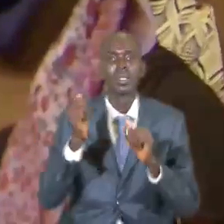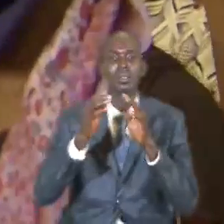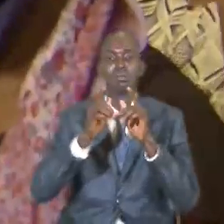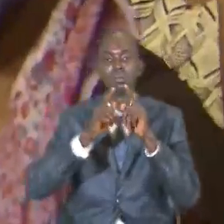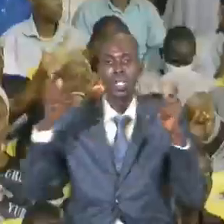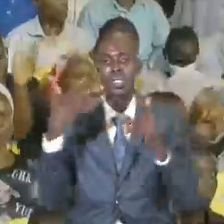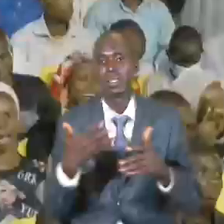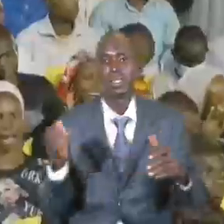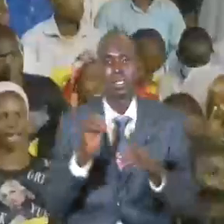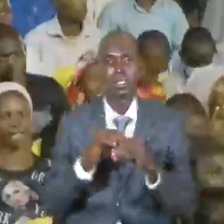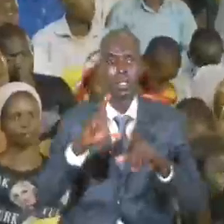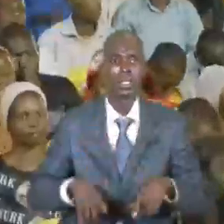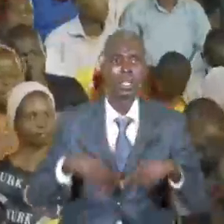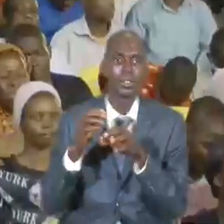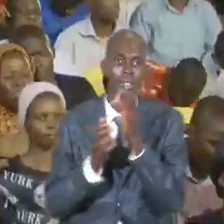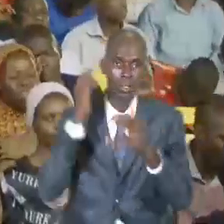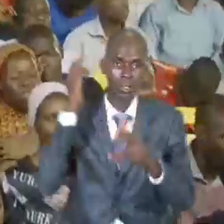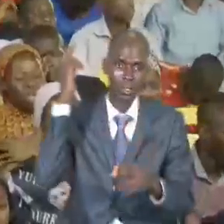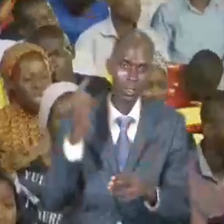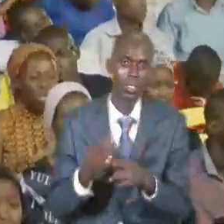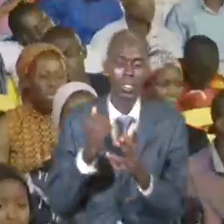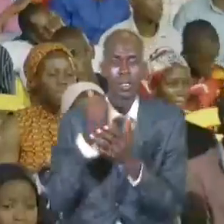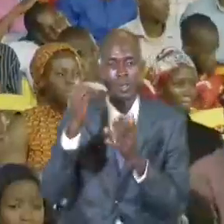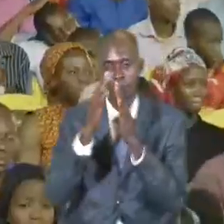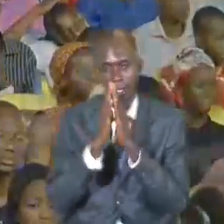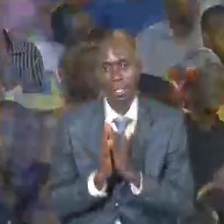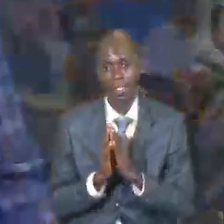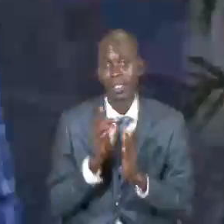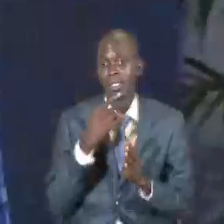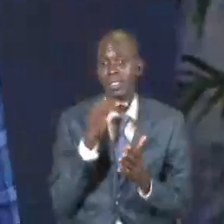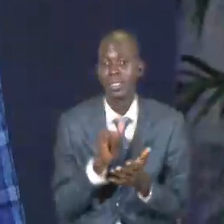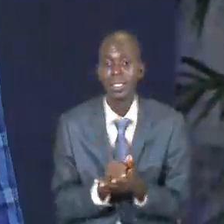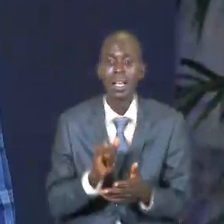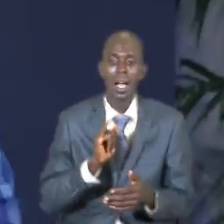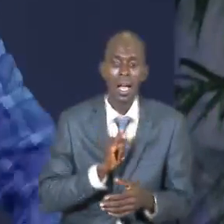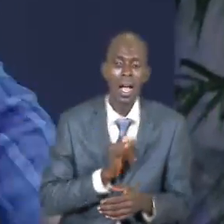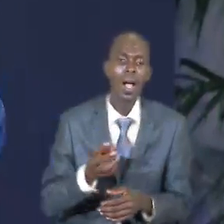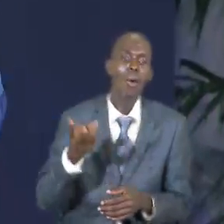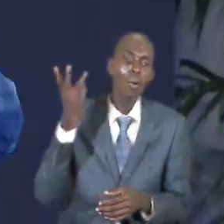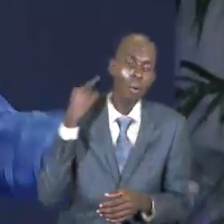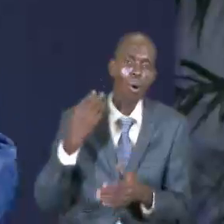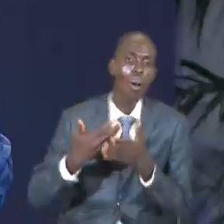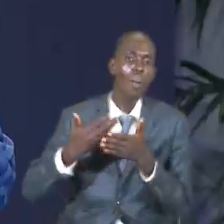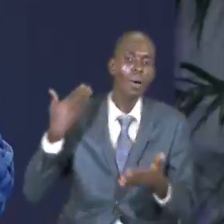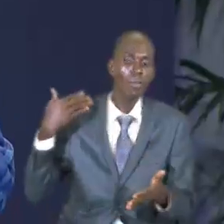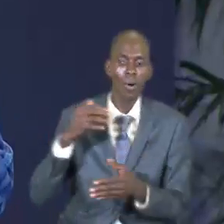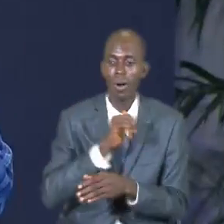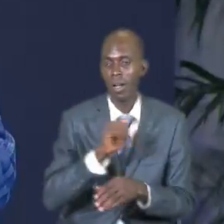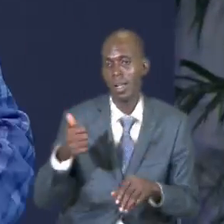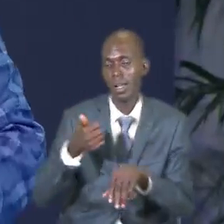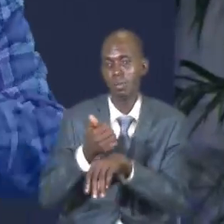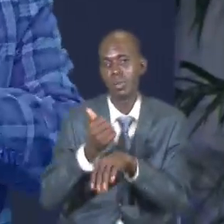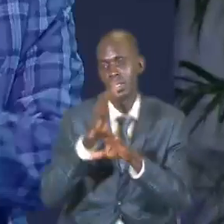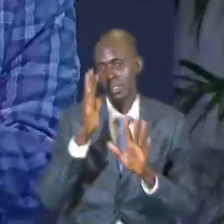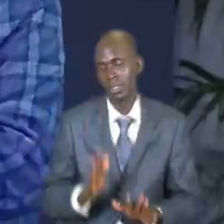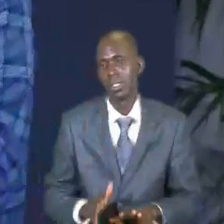Jesus' name. He said, I was before a blasphemer, a persecutor. You